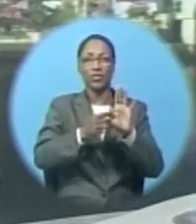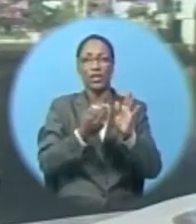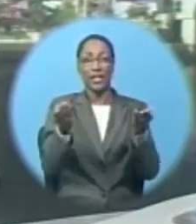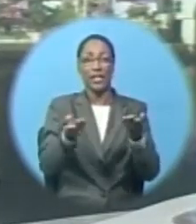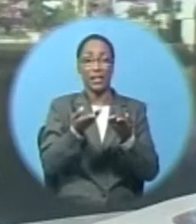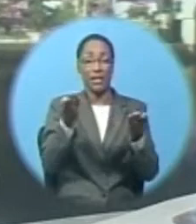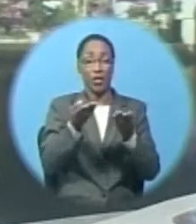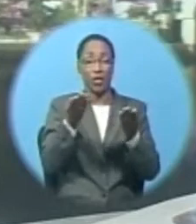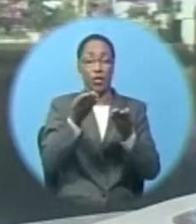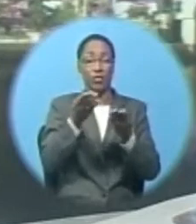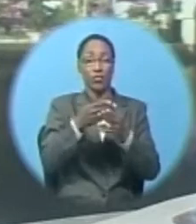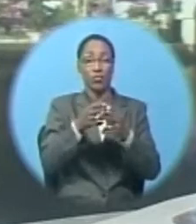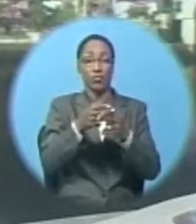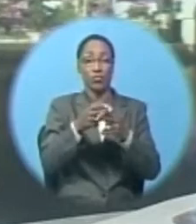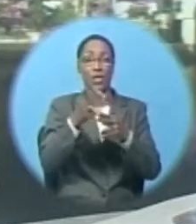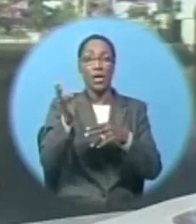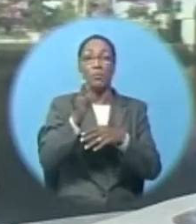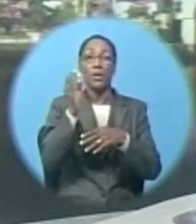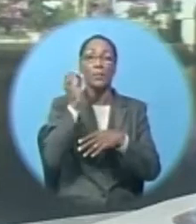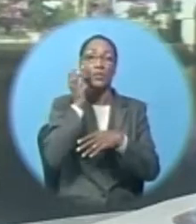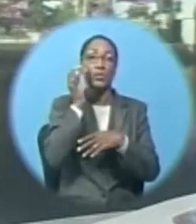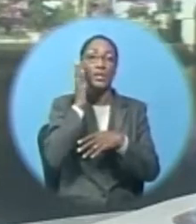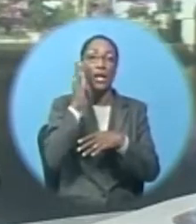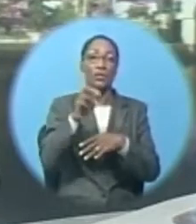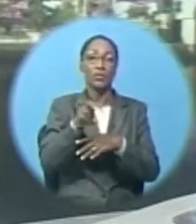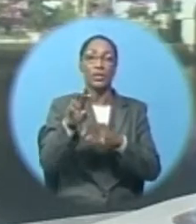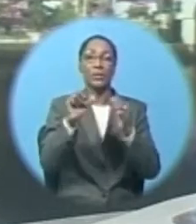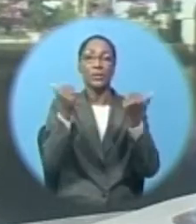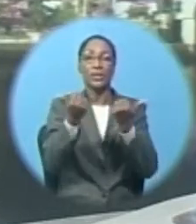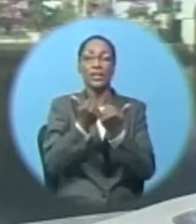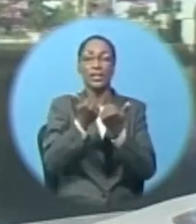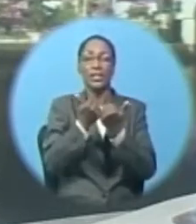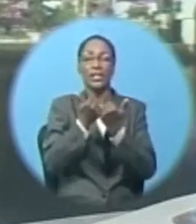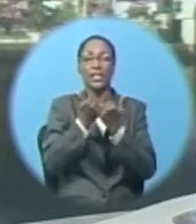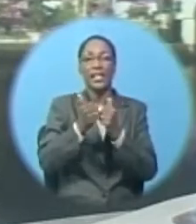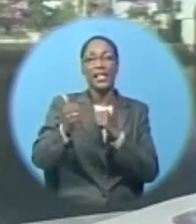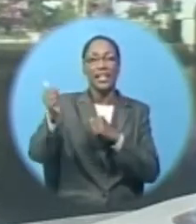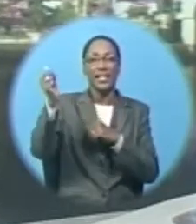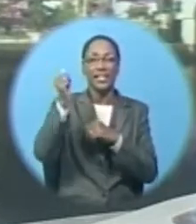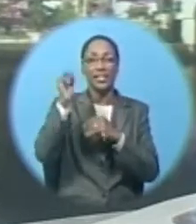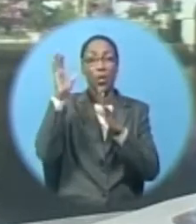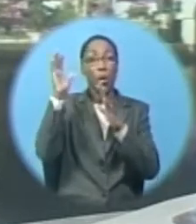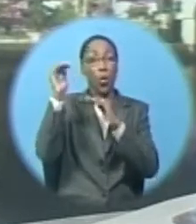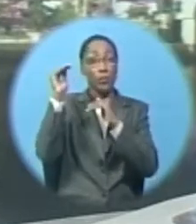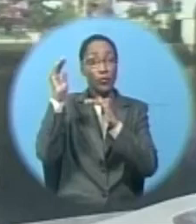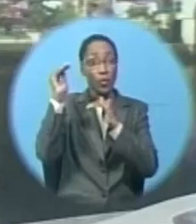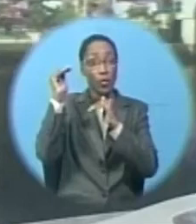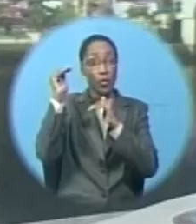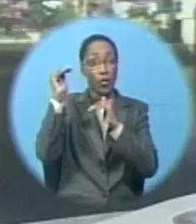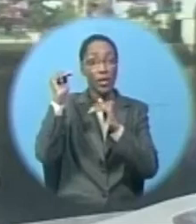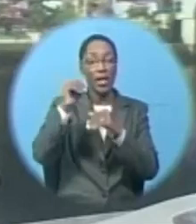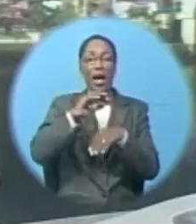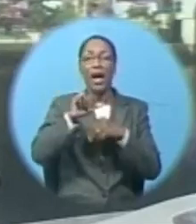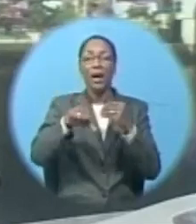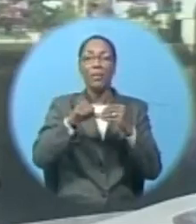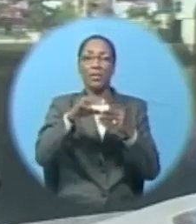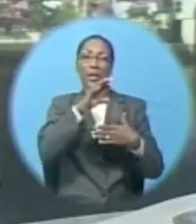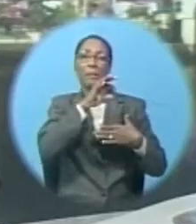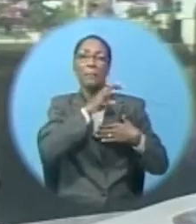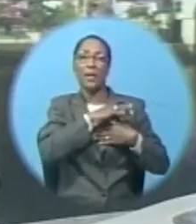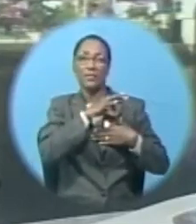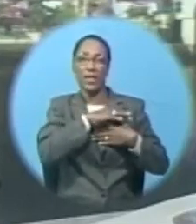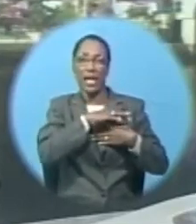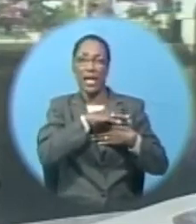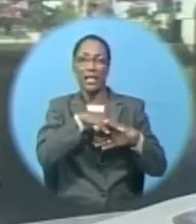Barbados Hotel and Tourism Association remains highly optimistic about the benefits to the local tourism industry. Among them,